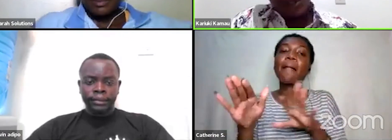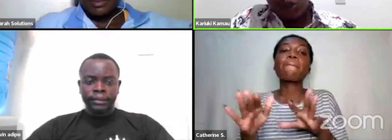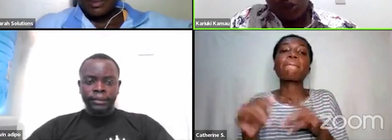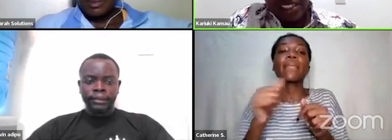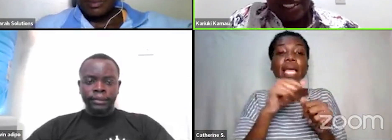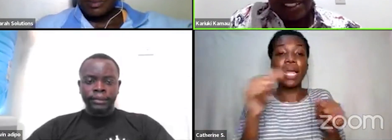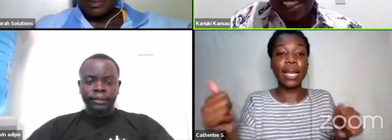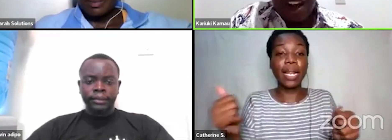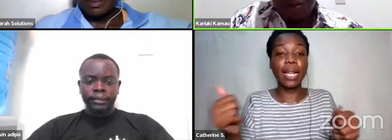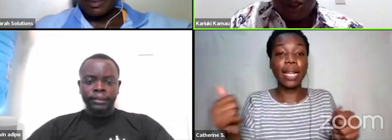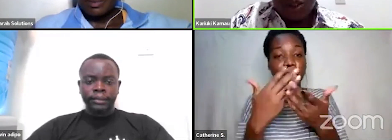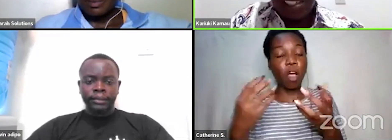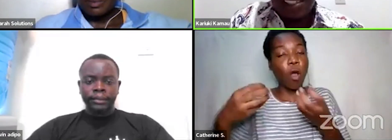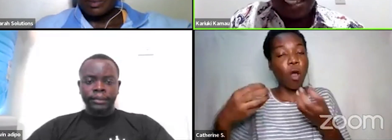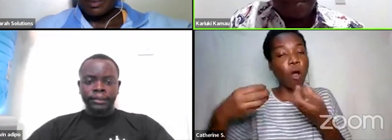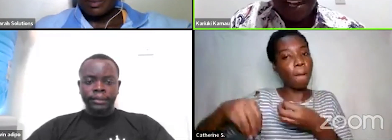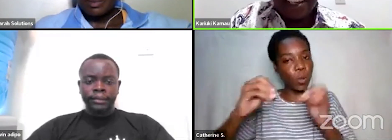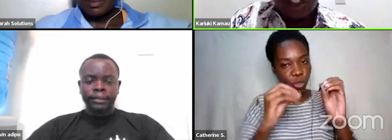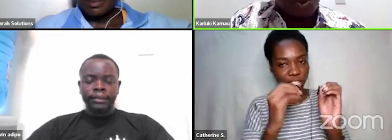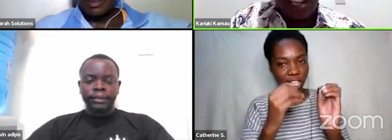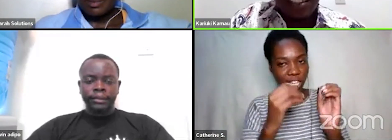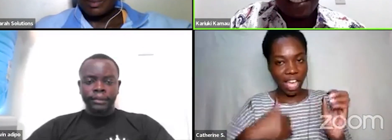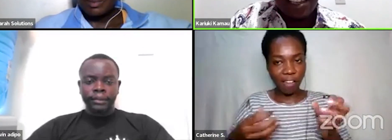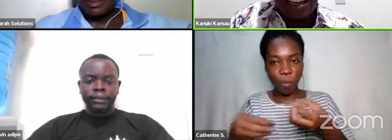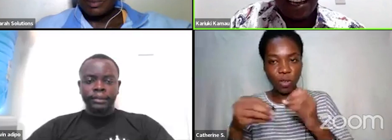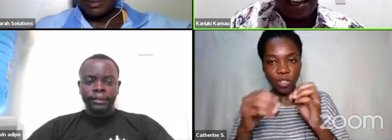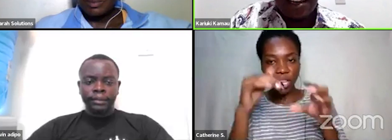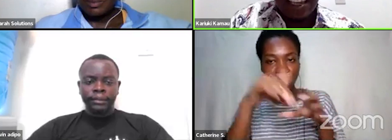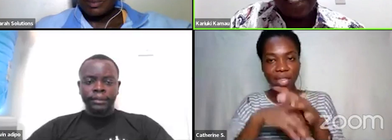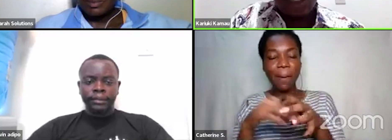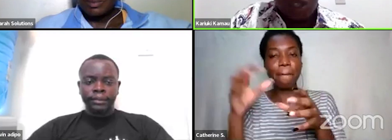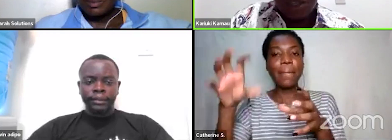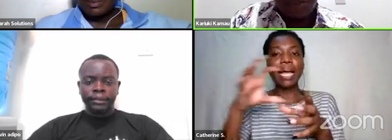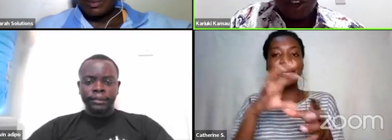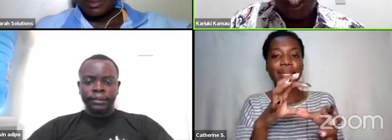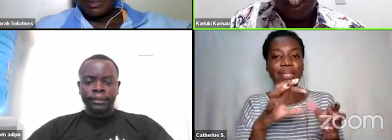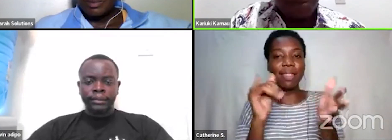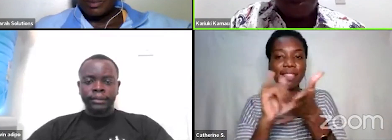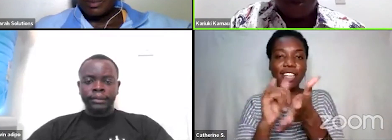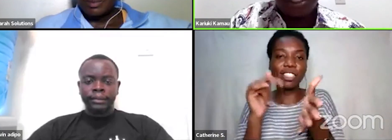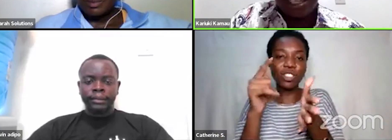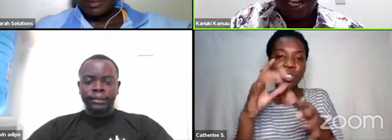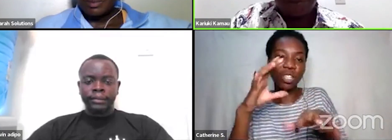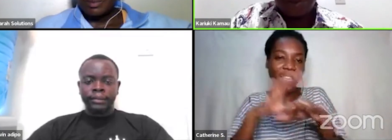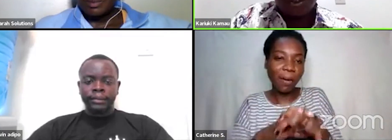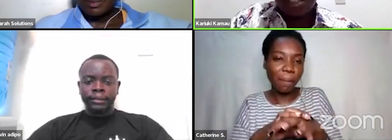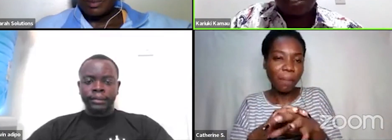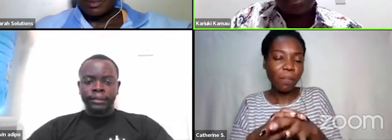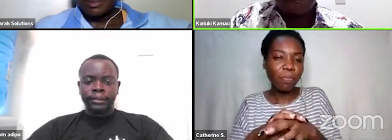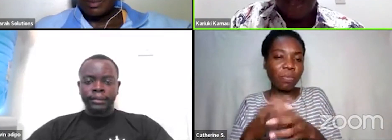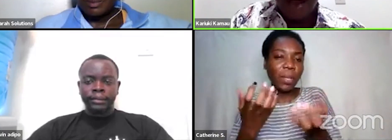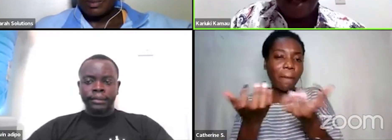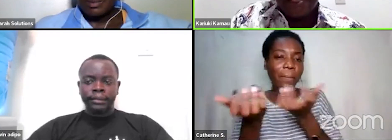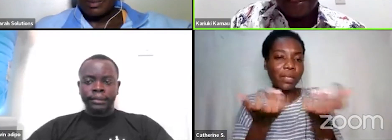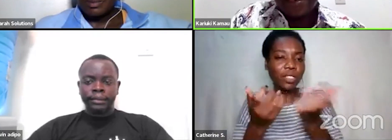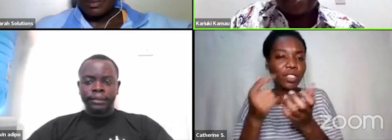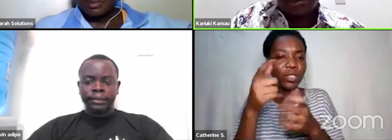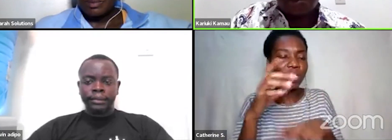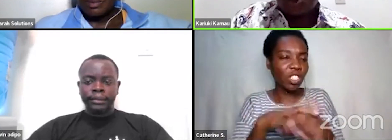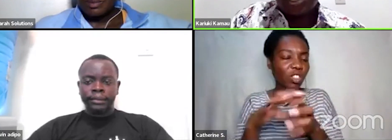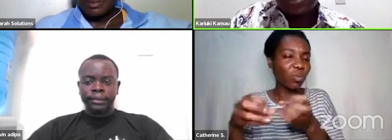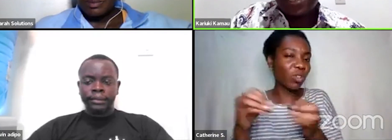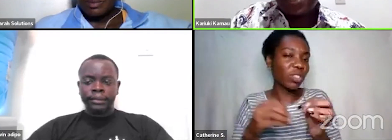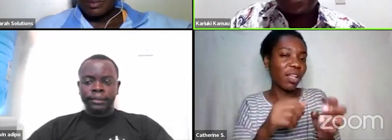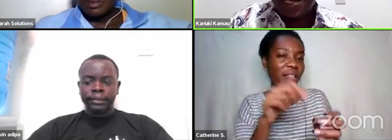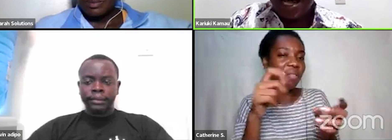the opportunities. There are opportunities in the market. You can get to entrepreneurship through seeing an opportunity somewhere. There is